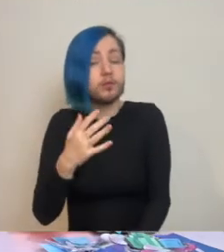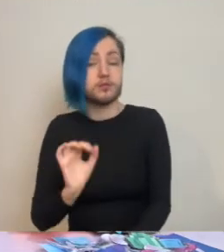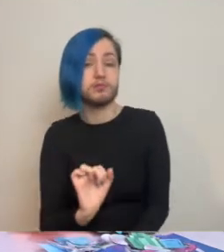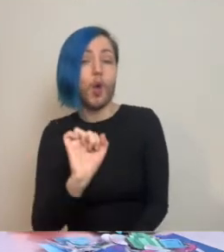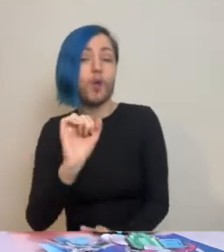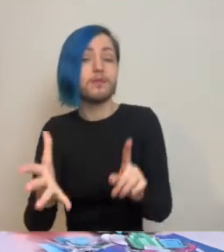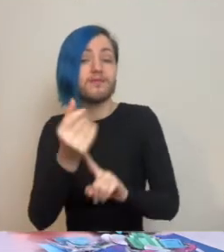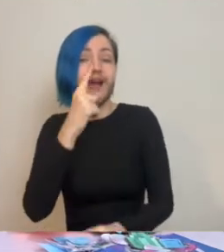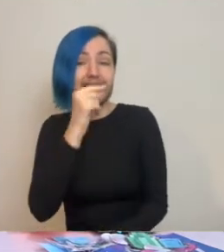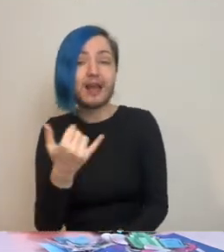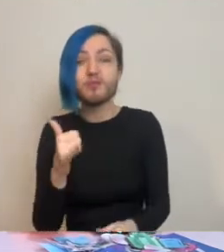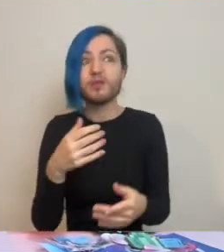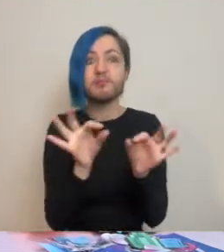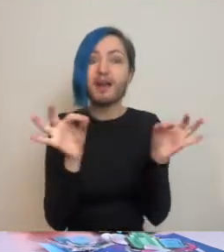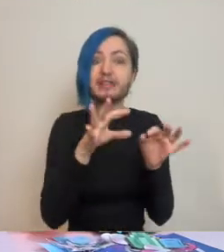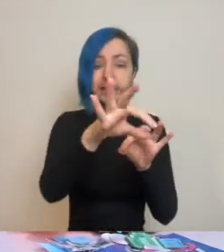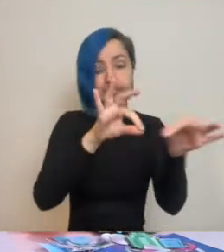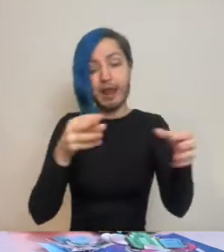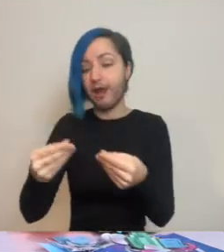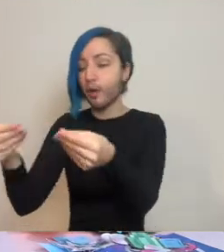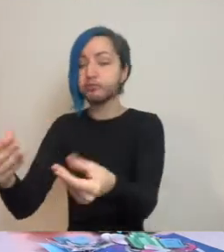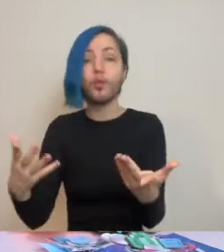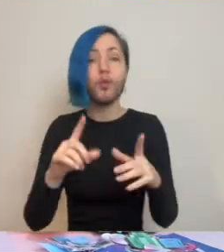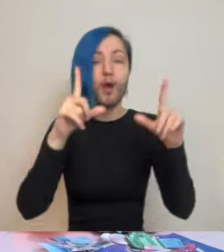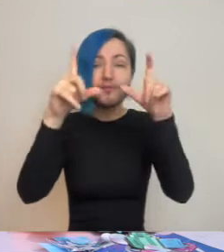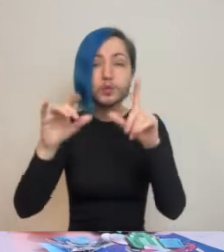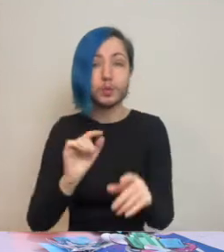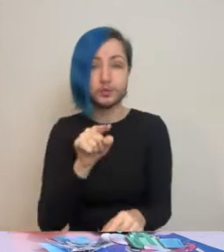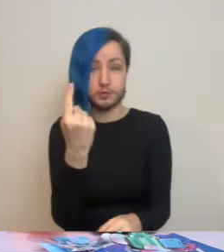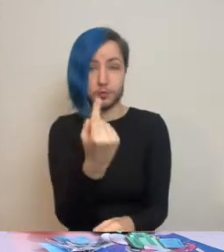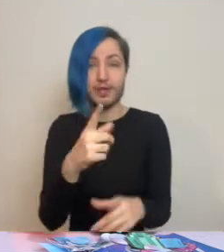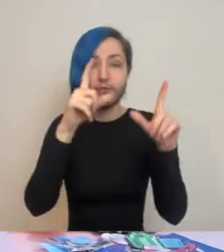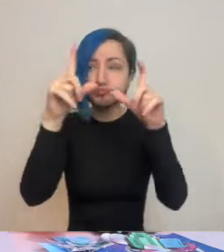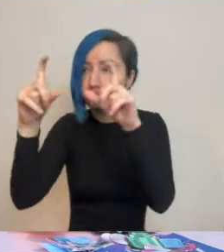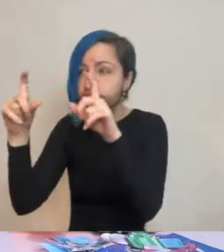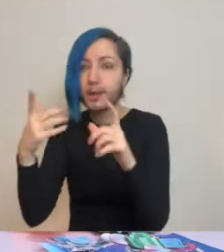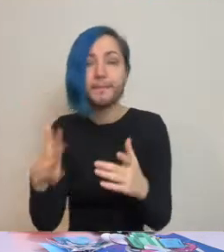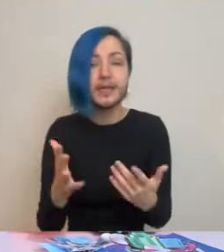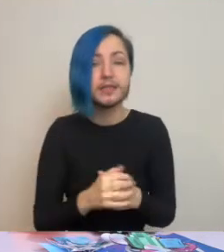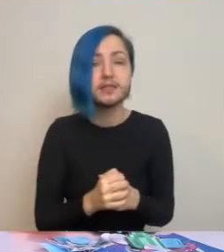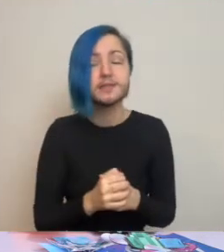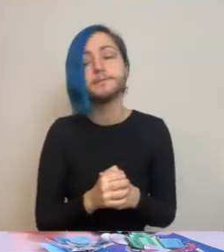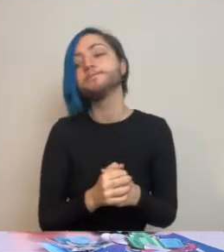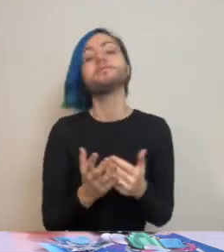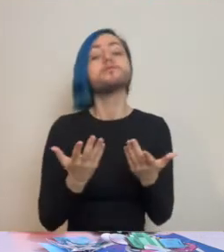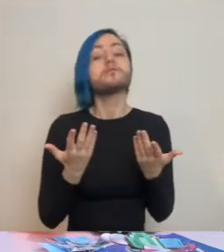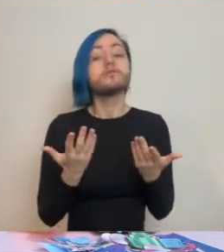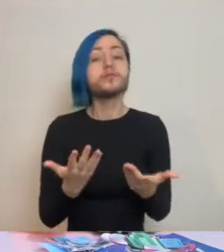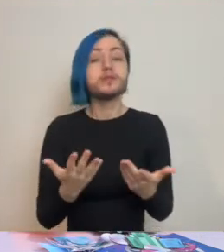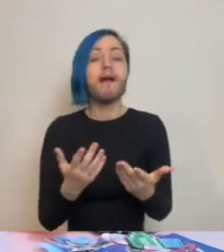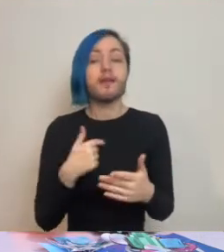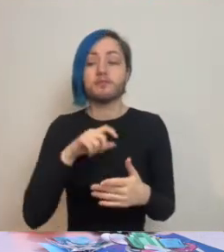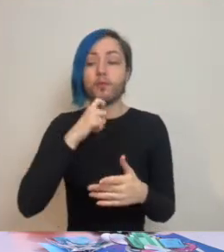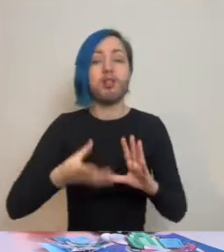might want to rip out of magazines, or you might want to use photographs that you've taken yourself. Today I'm going to make a couple of